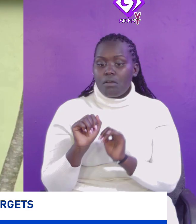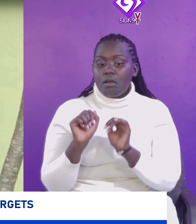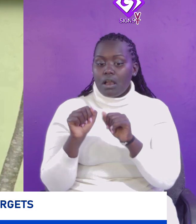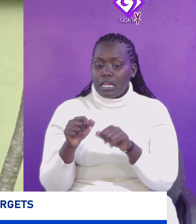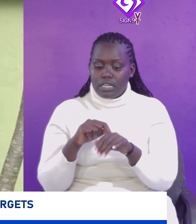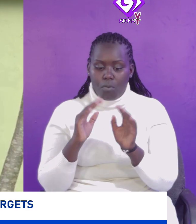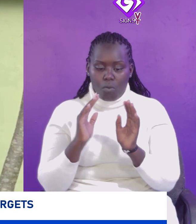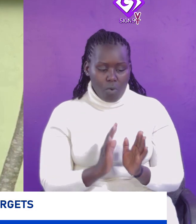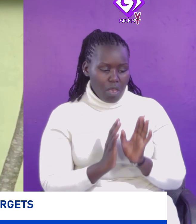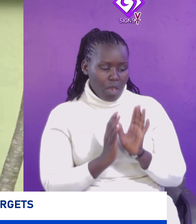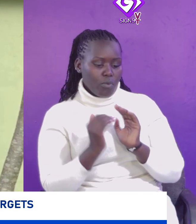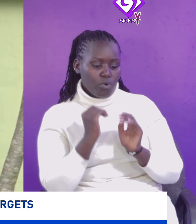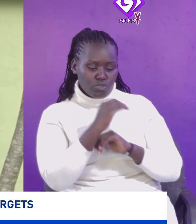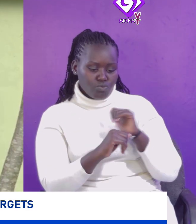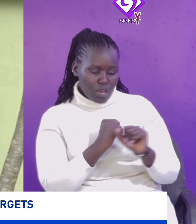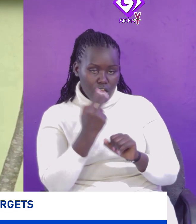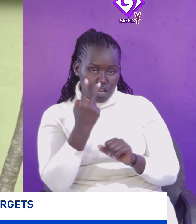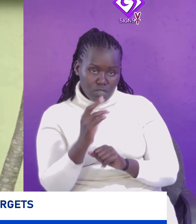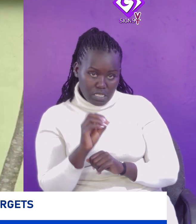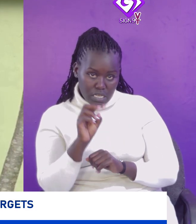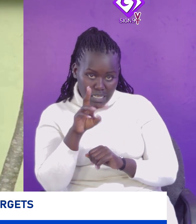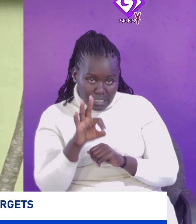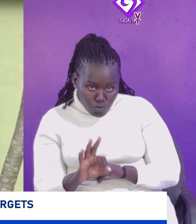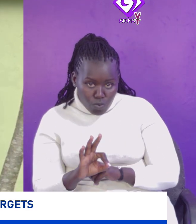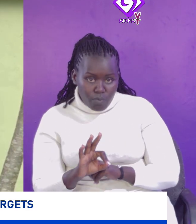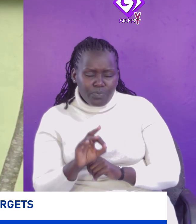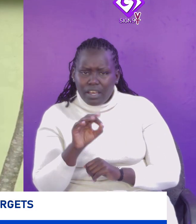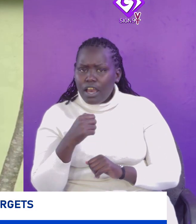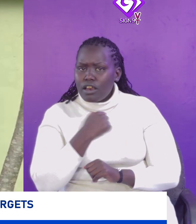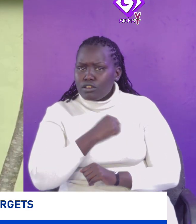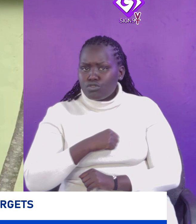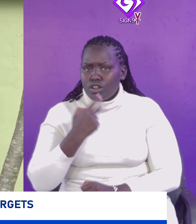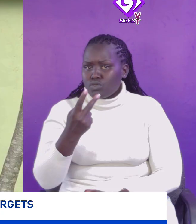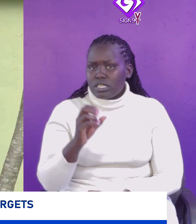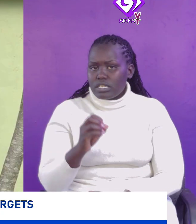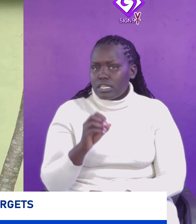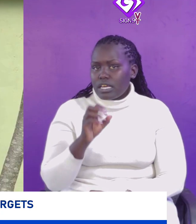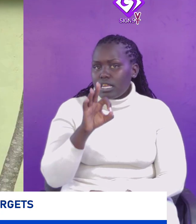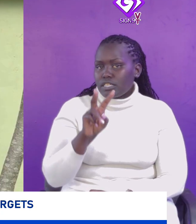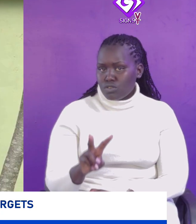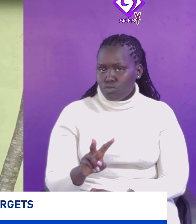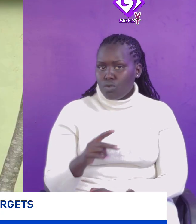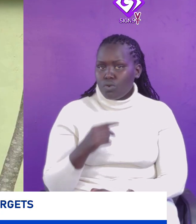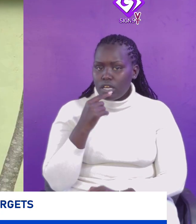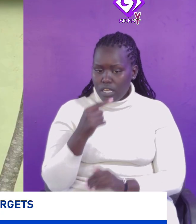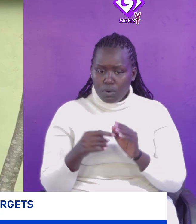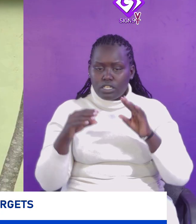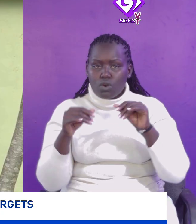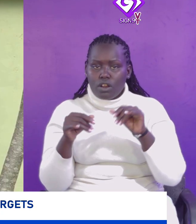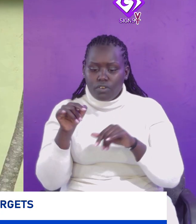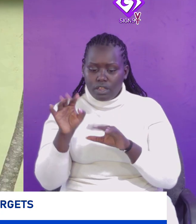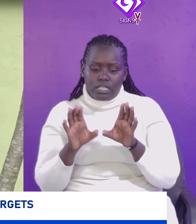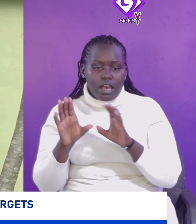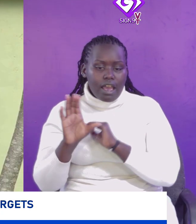approach 2032, we can be able to say game qualifies to have 2 constituencies, because then